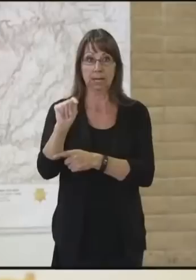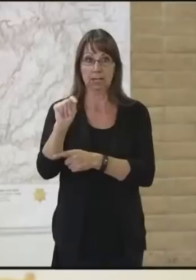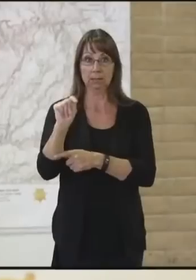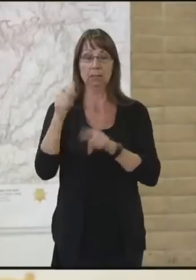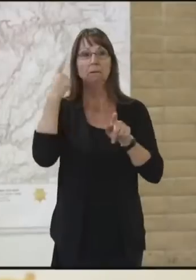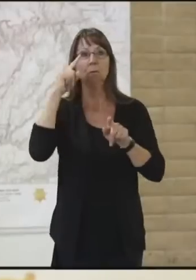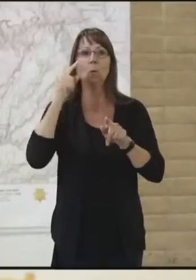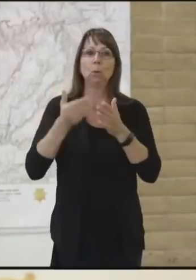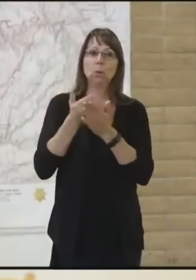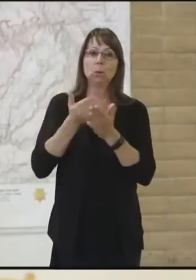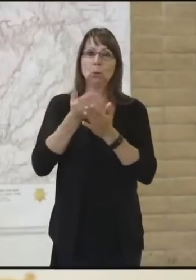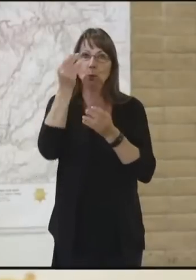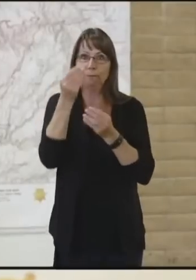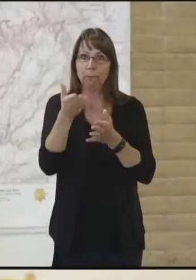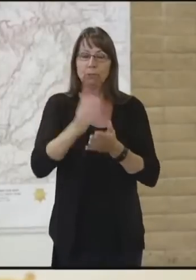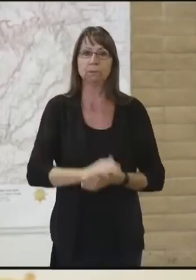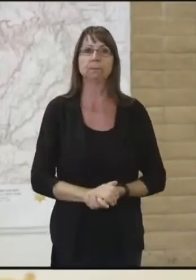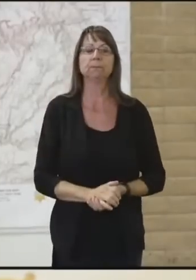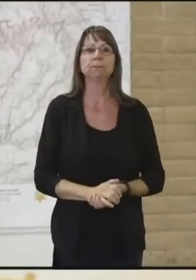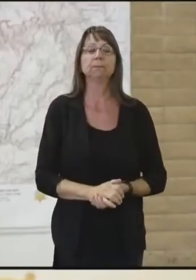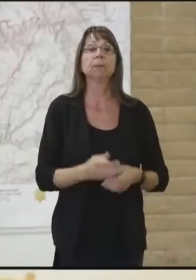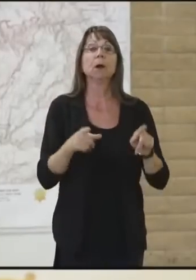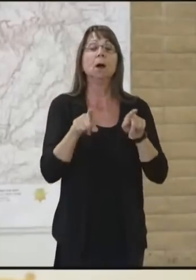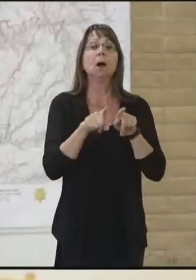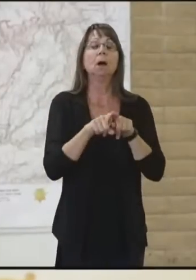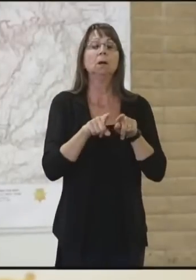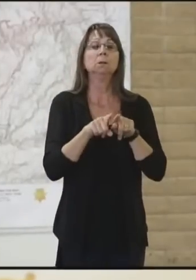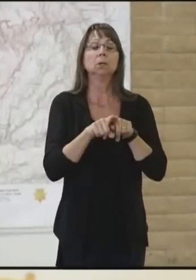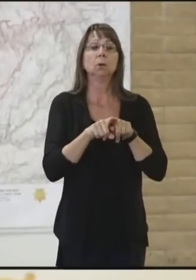In these areas, I want to remind everyone as well,